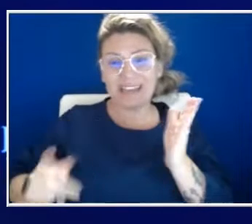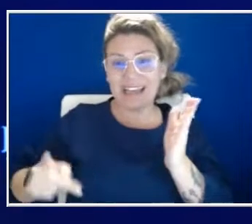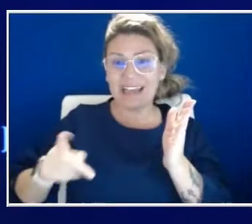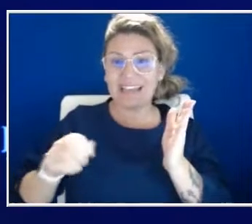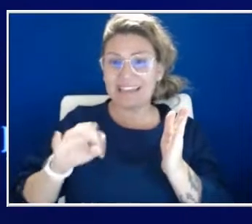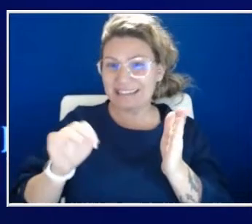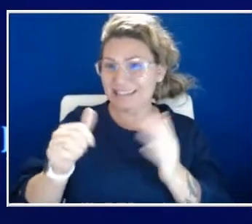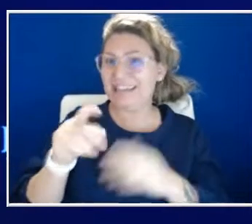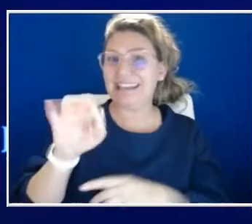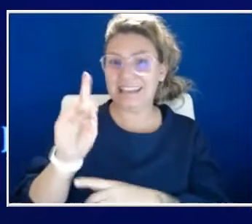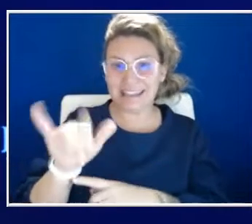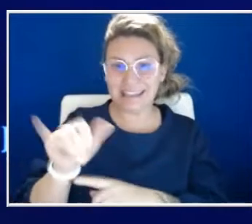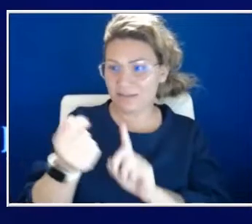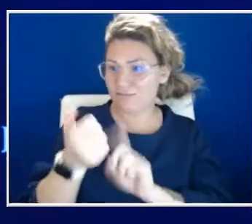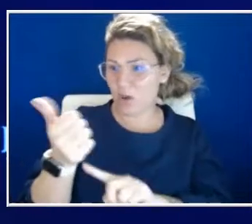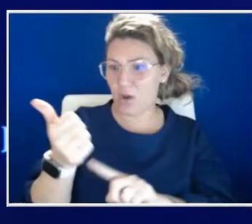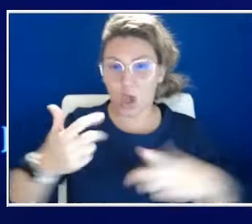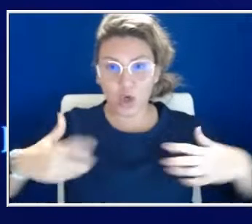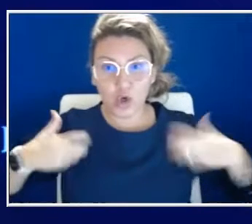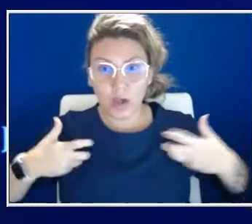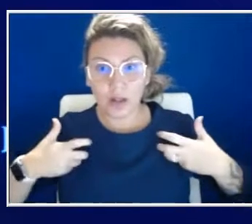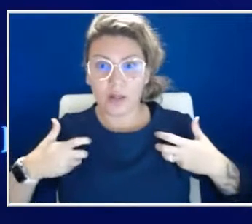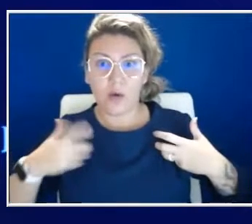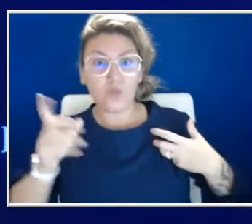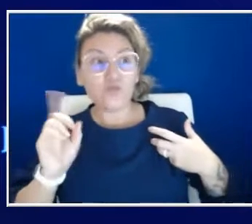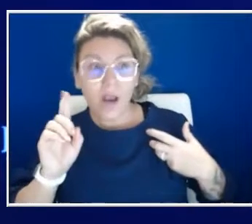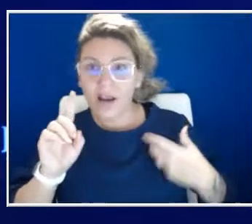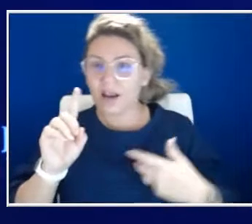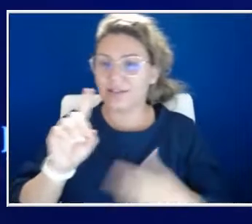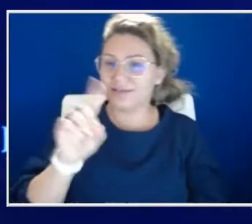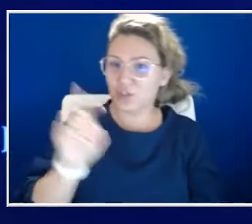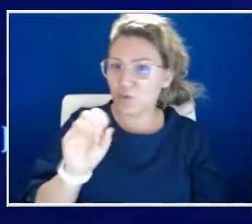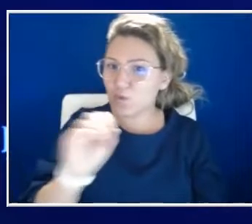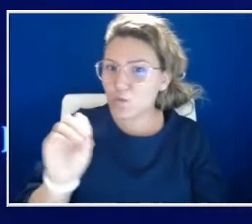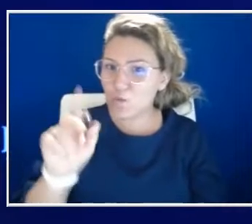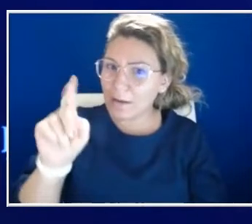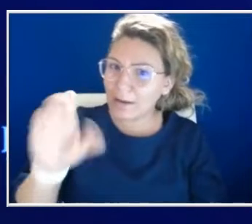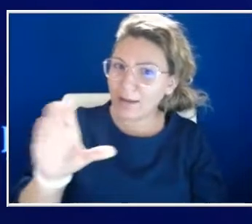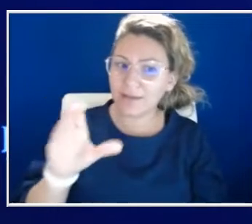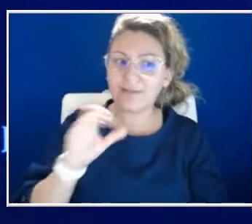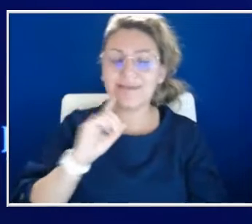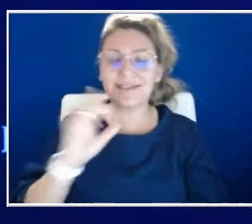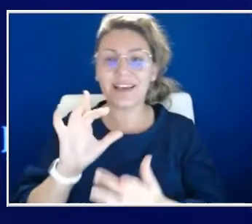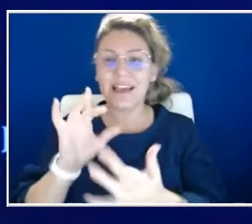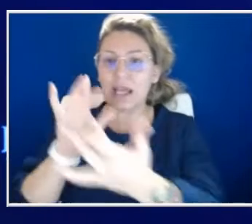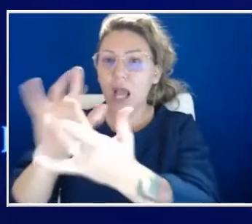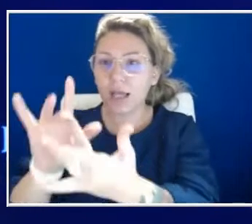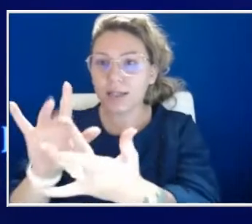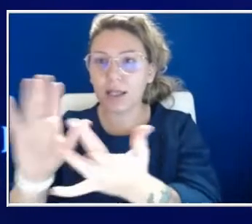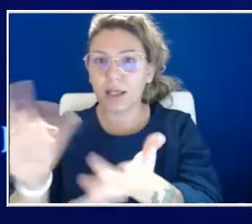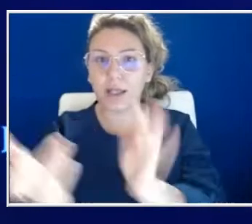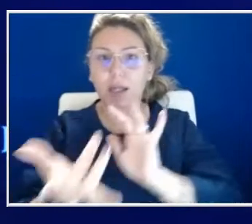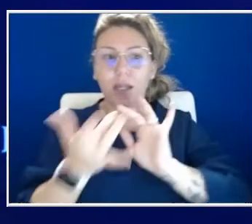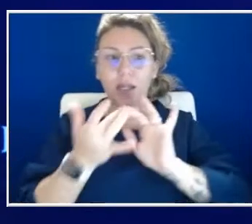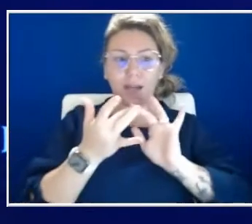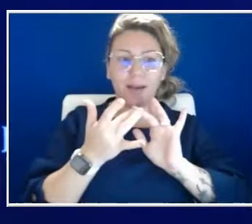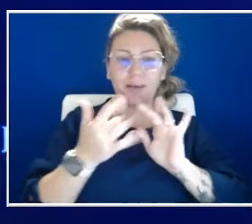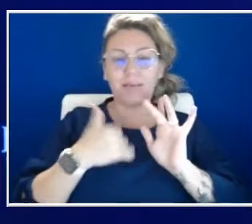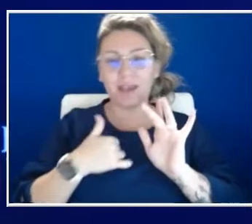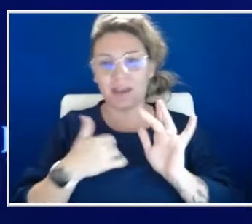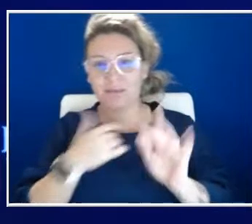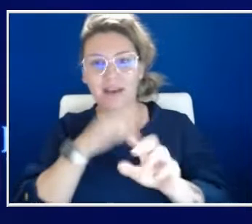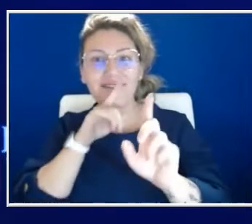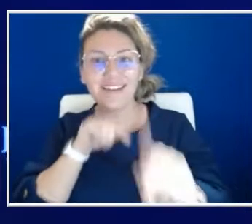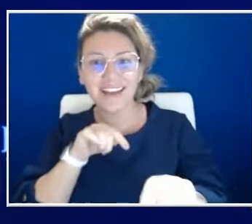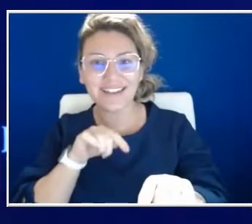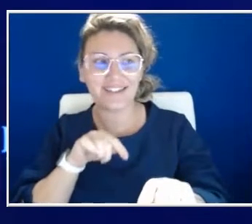on a gorilla at the Kansas City Zoo? And so, of course, she reached out to him, who then reached out to me, and my answer was